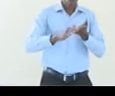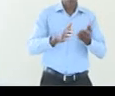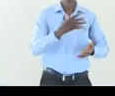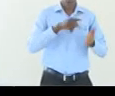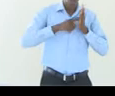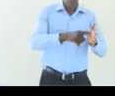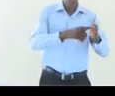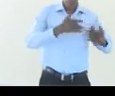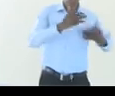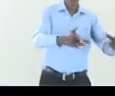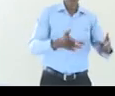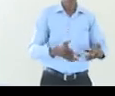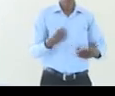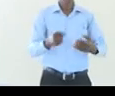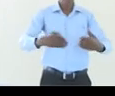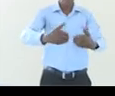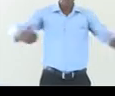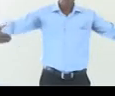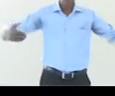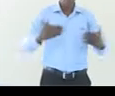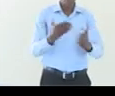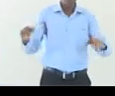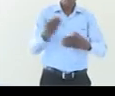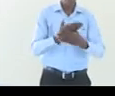These are not normal. I keep saying that